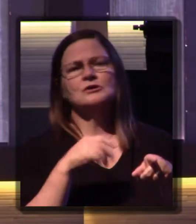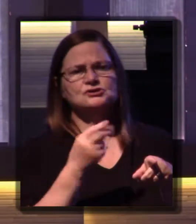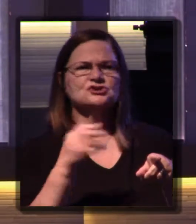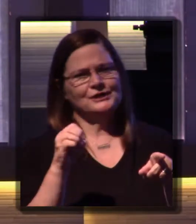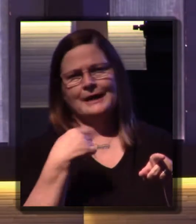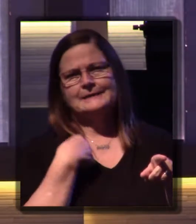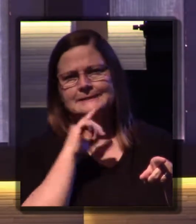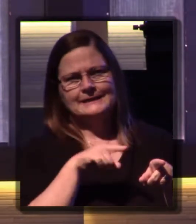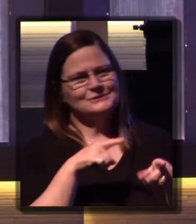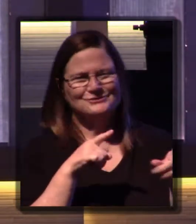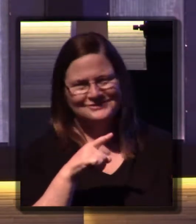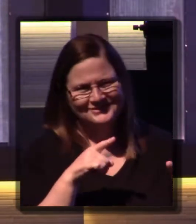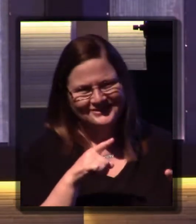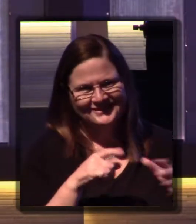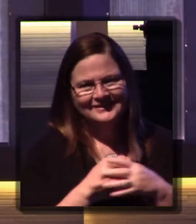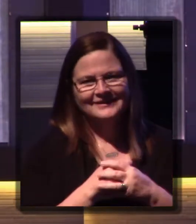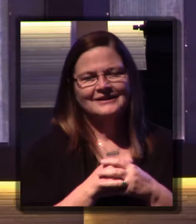she has the answers.